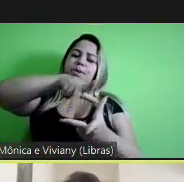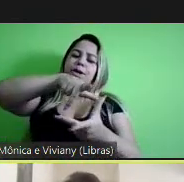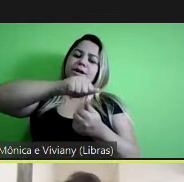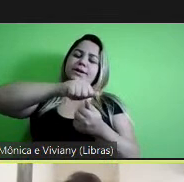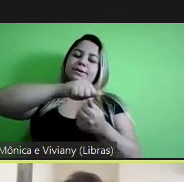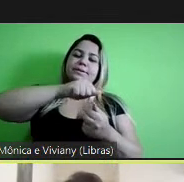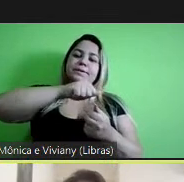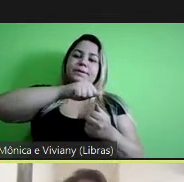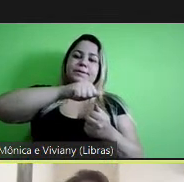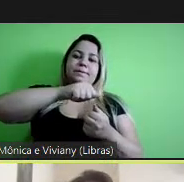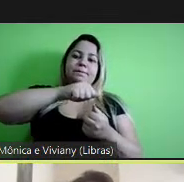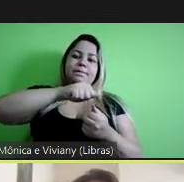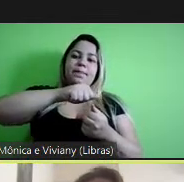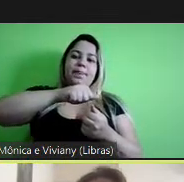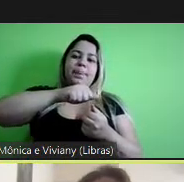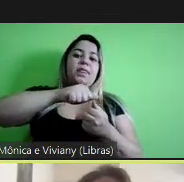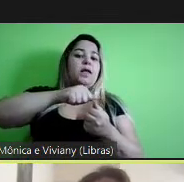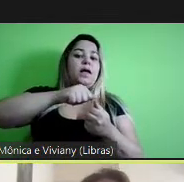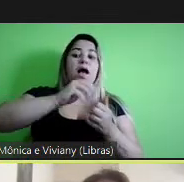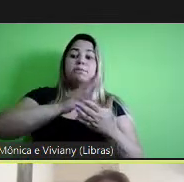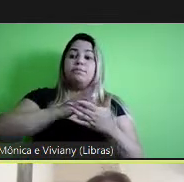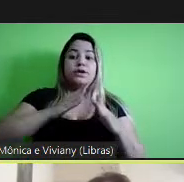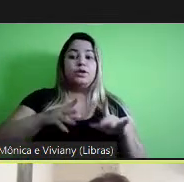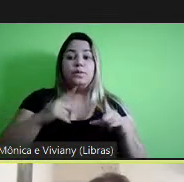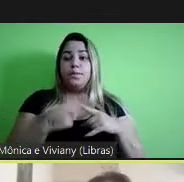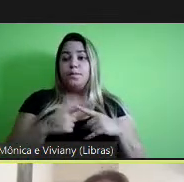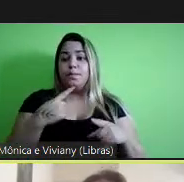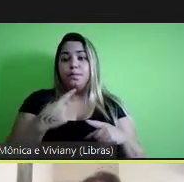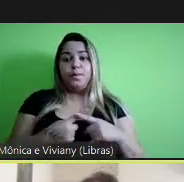in our country and in our planet.